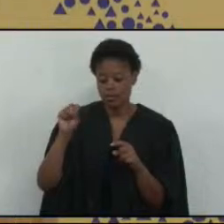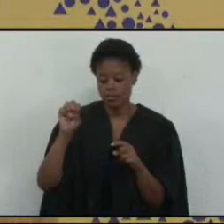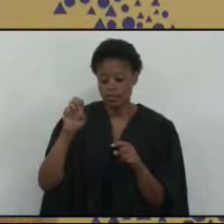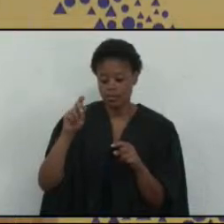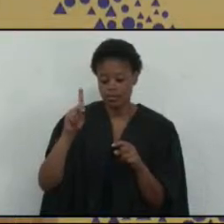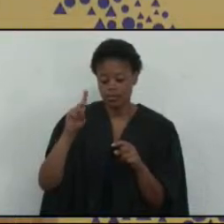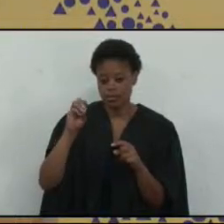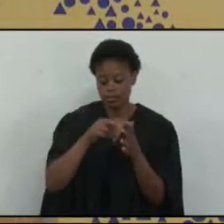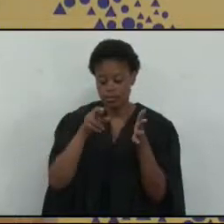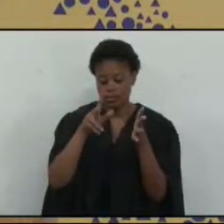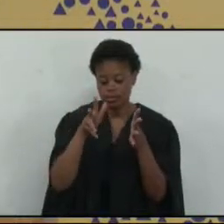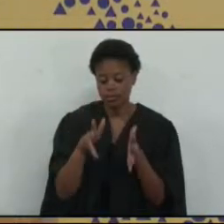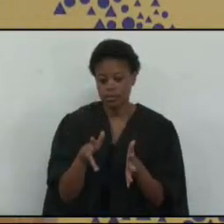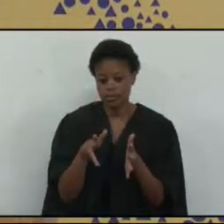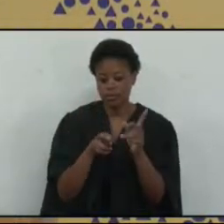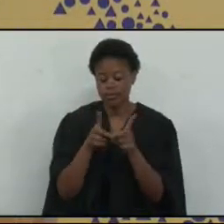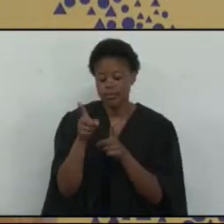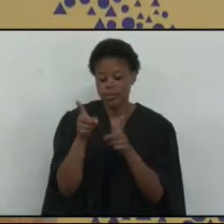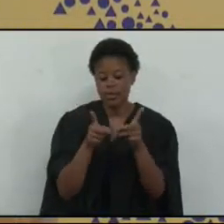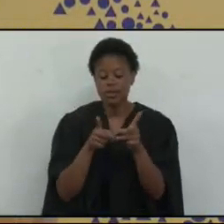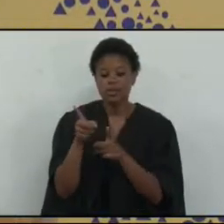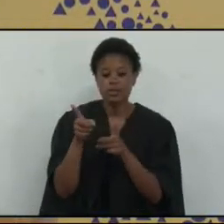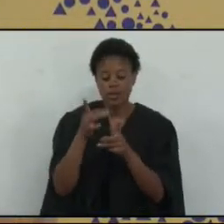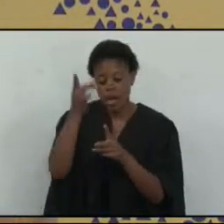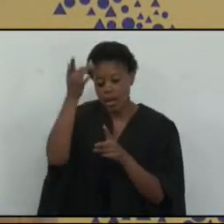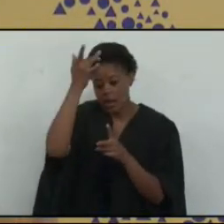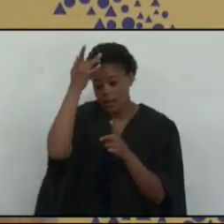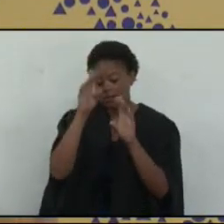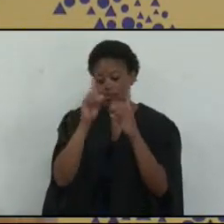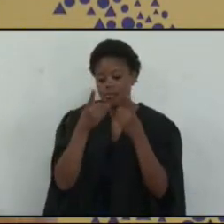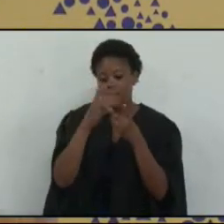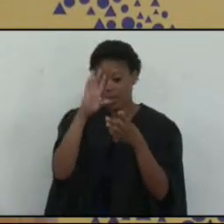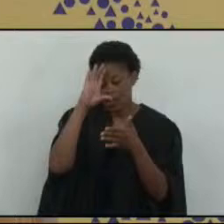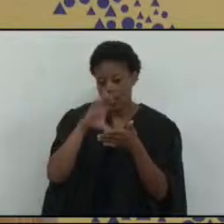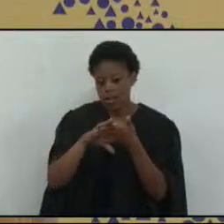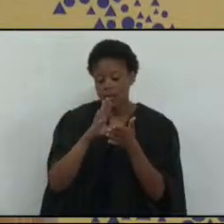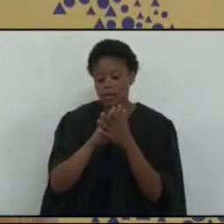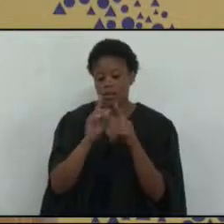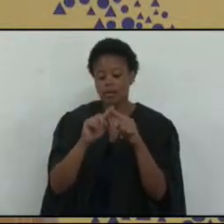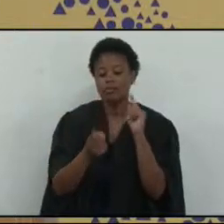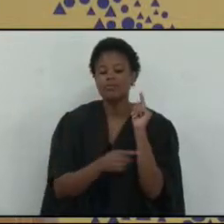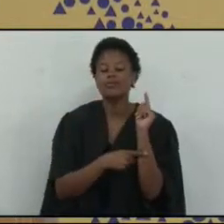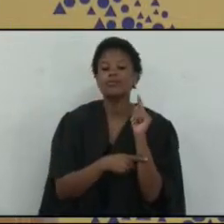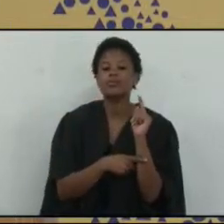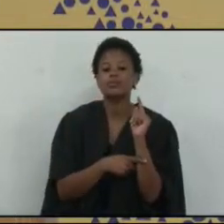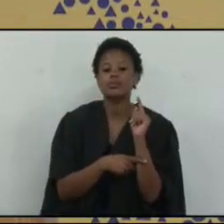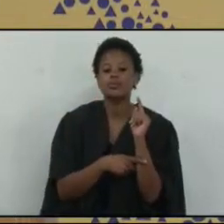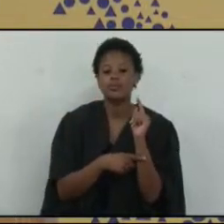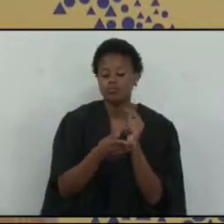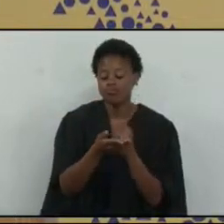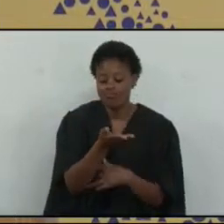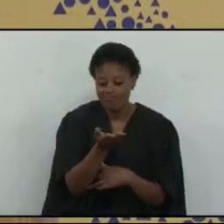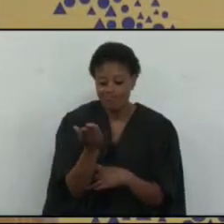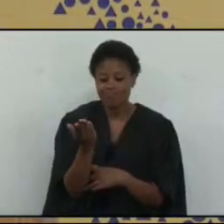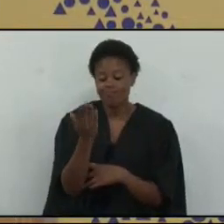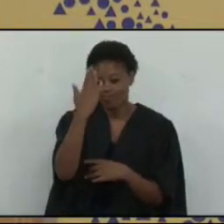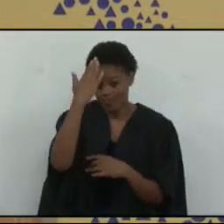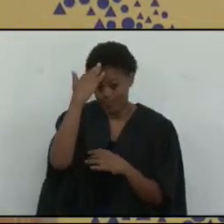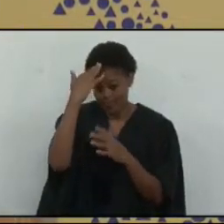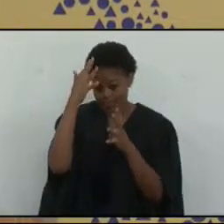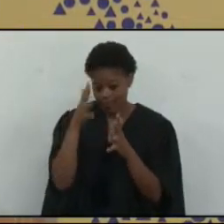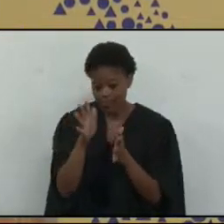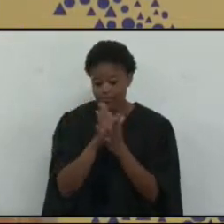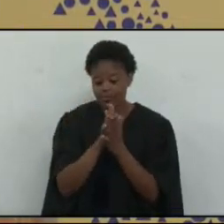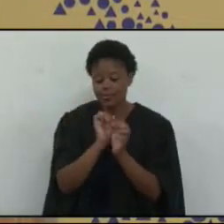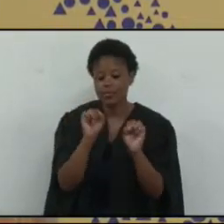Registrar, Directors of Heads of Departments, Academics, and last but not least, you, the graduates